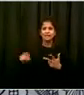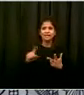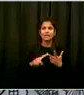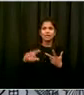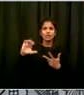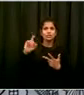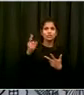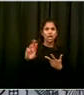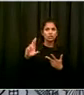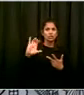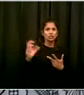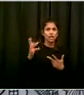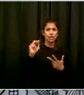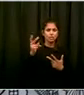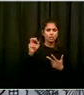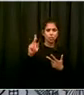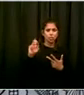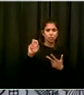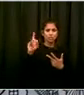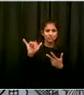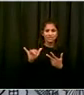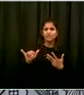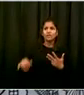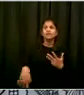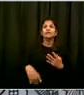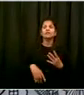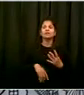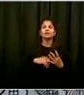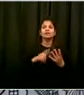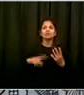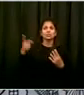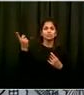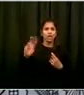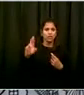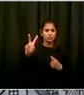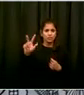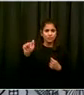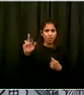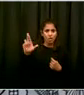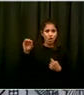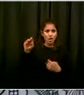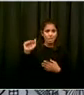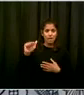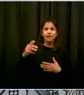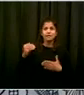Varma. The first question today goes to Andrew Siff from NBC. Hey,